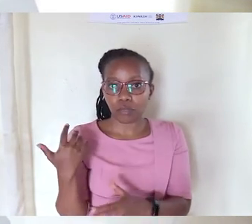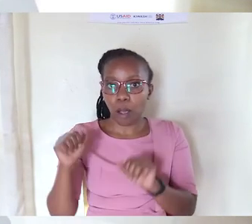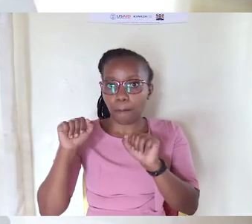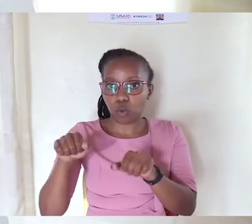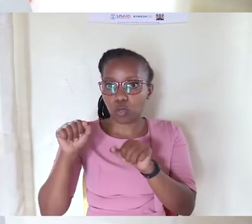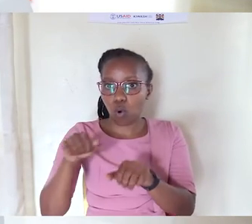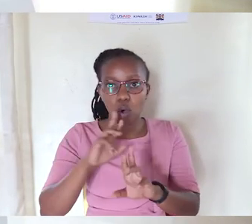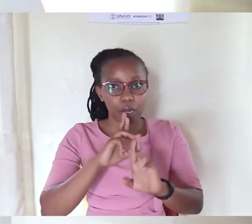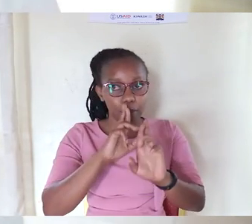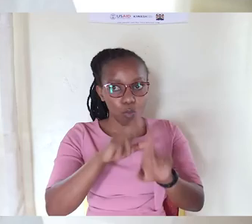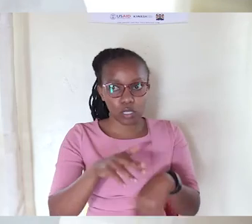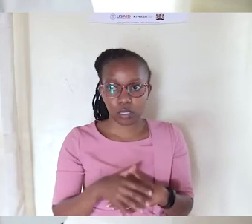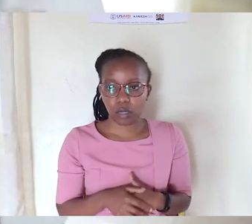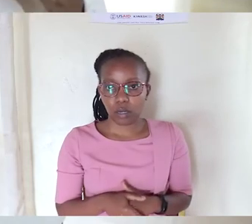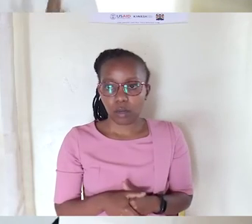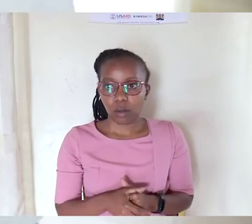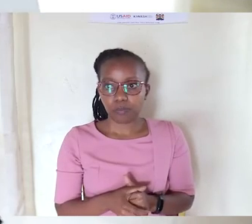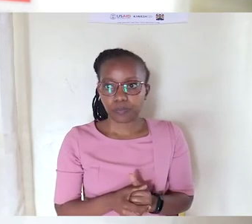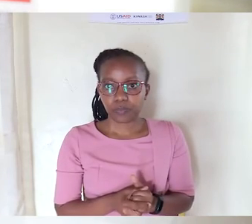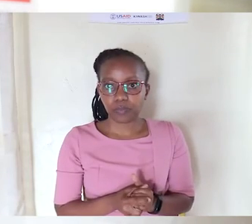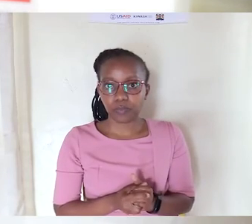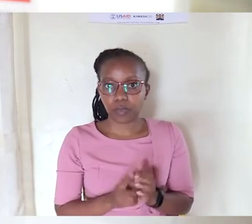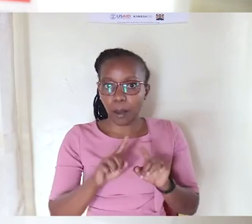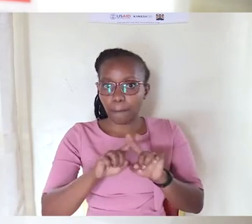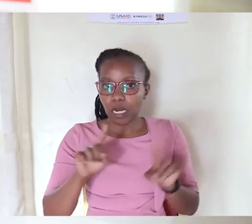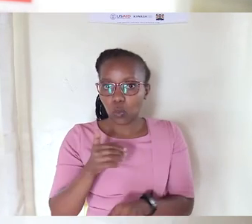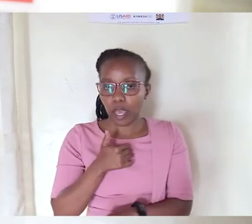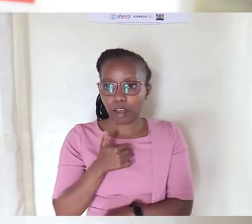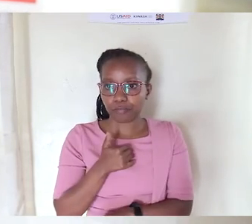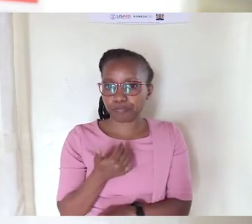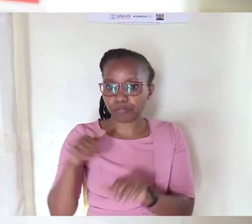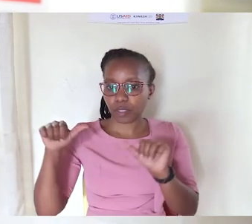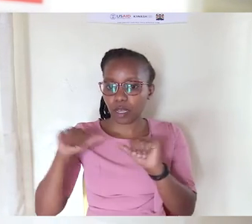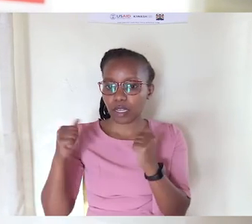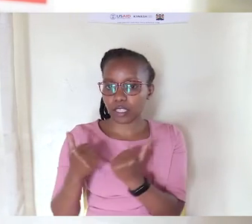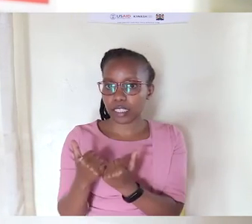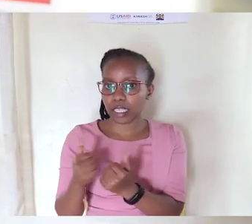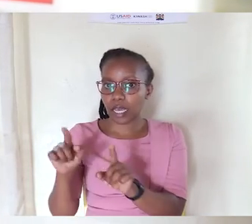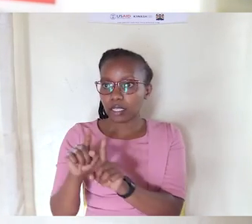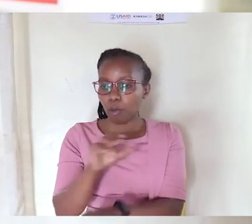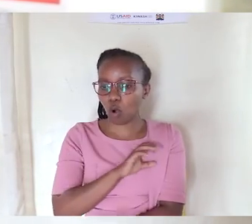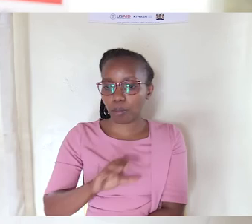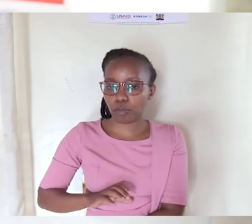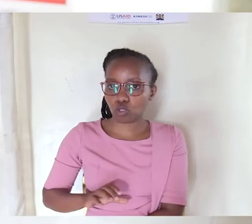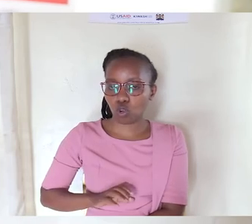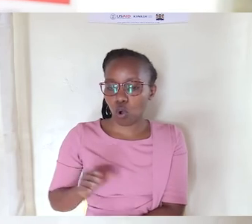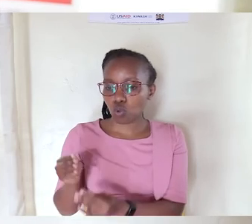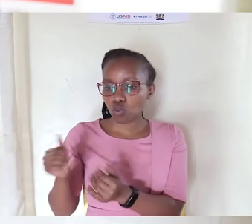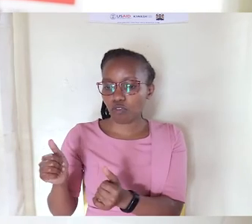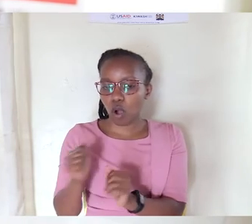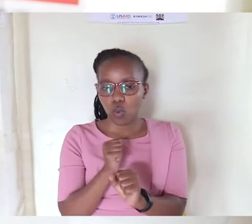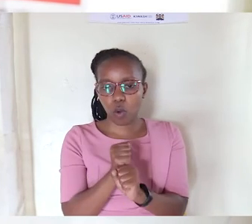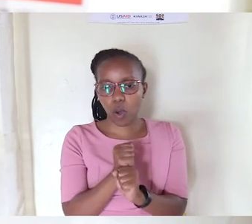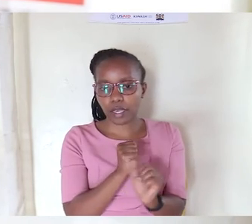report. But up and above, we have our sister agencies and commissions that deal with that. So we are working